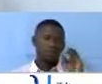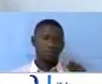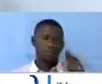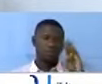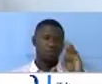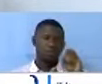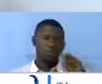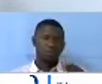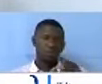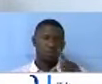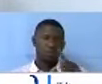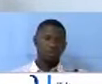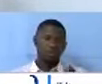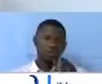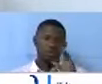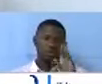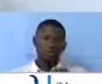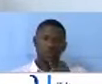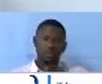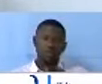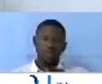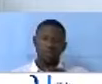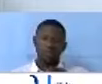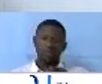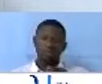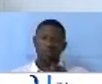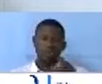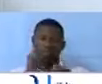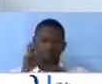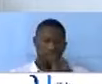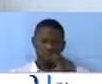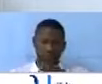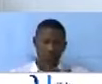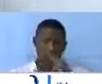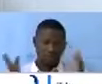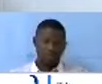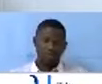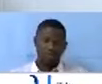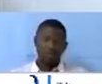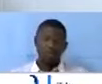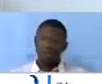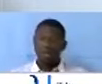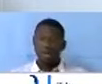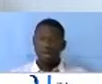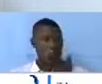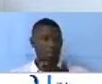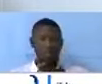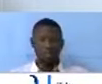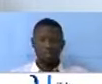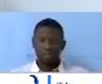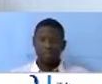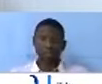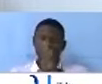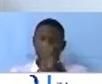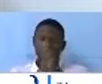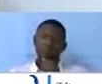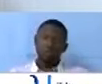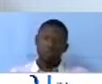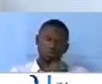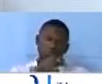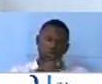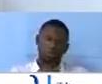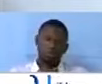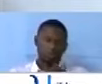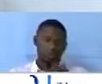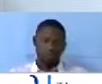And I told him, he's definitely there, he's supporting. Utilako and Mungifide Mungiro Kandi. He said to me, no. So I did